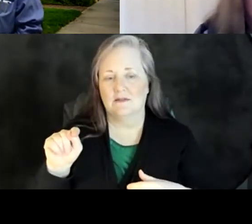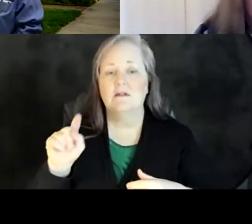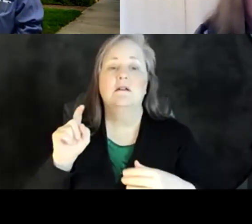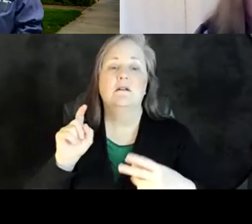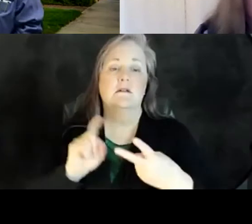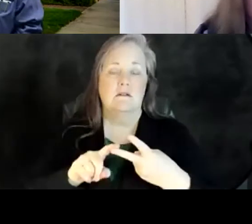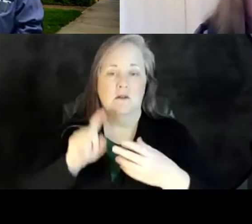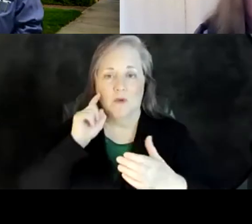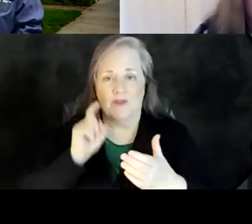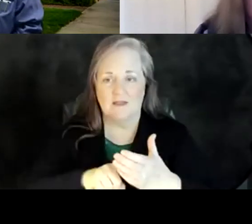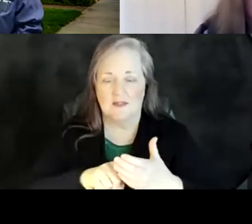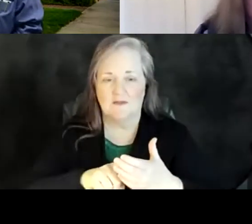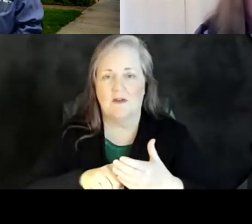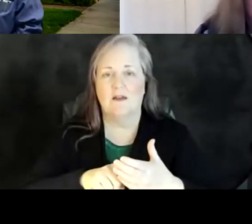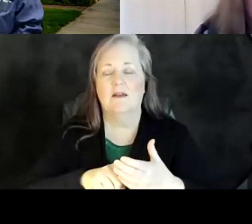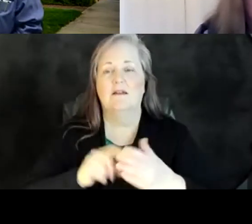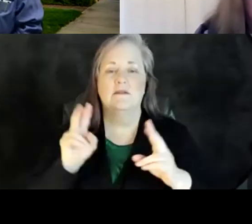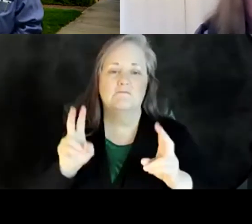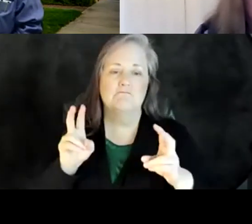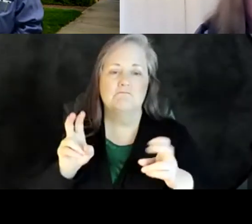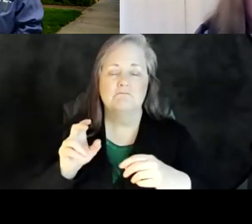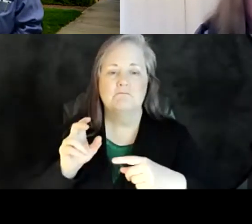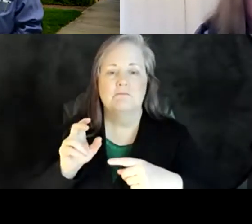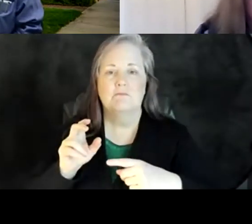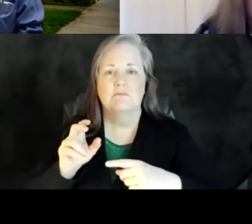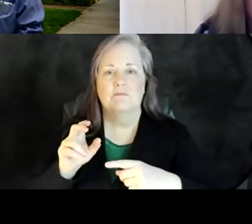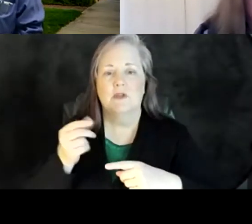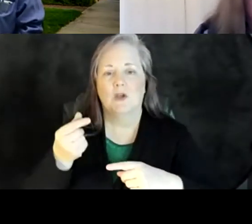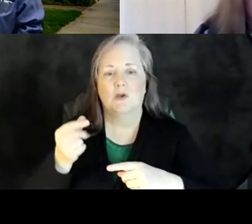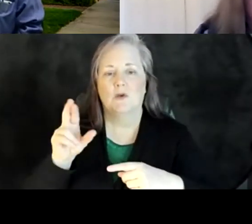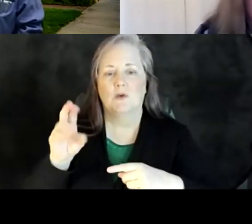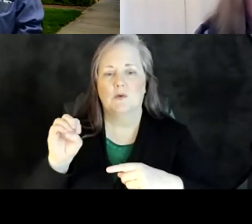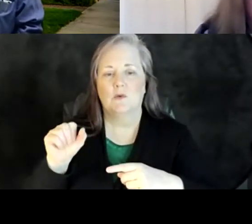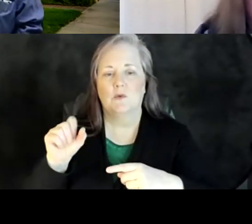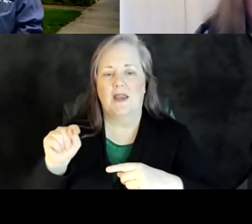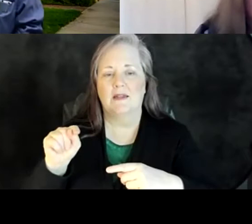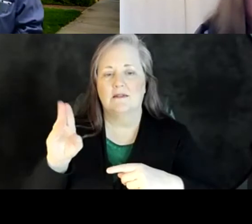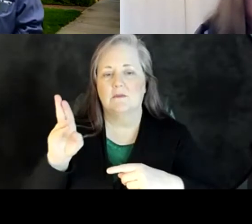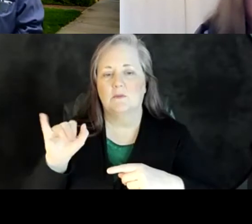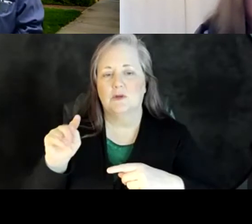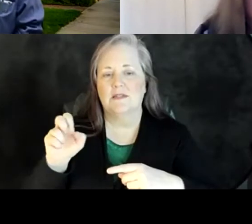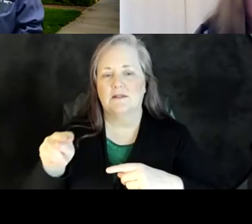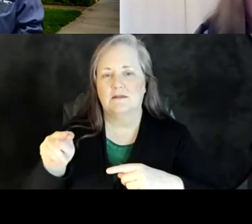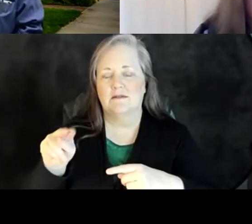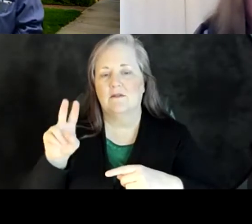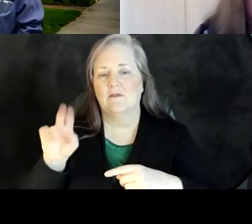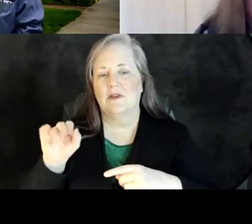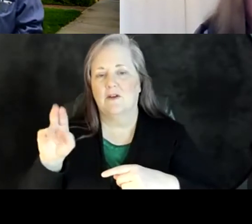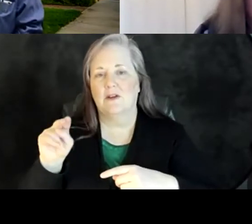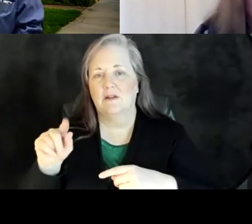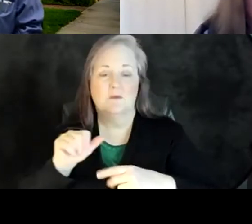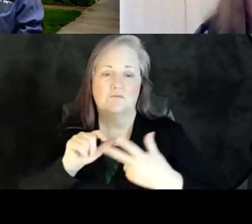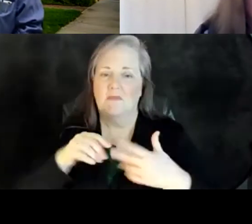identified the so-called Great Britain variant. We've not seen the